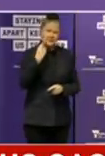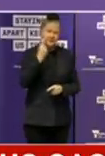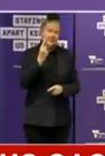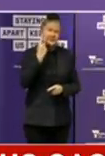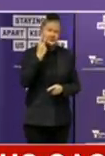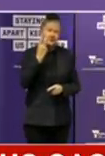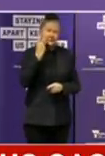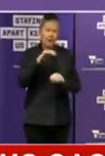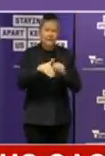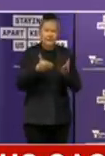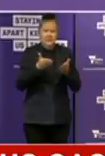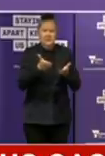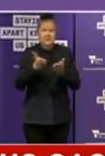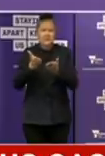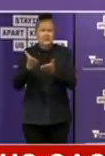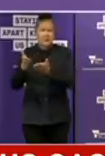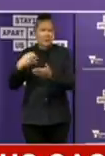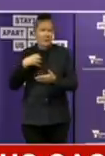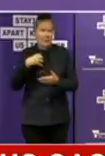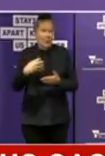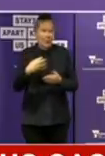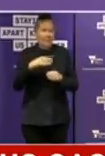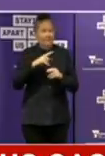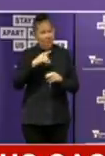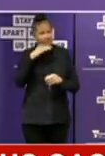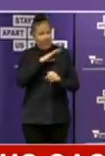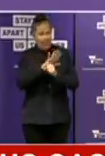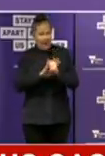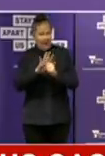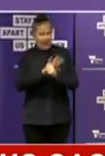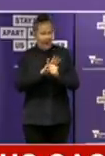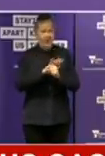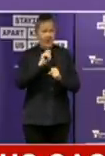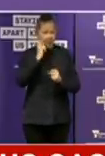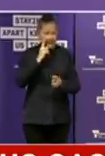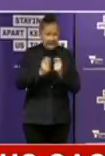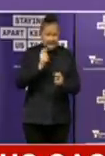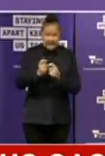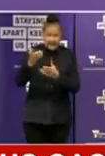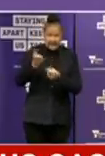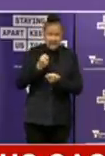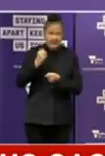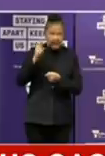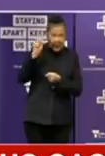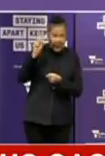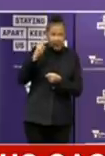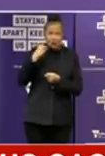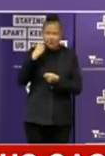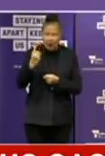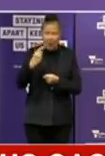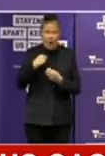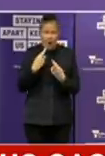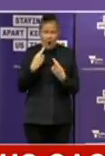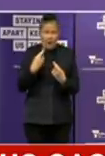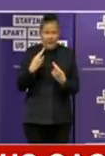updated today, tomorrow, and those test results will come back, and hopefully what they will show us is not just some additional cases, and